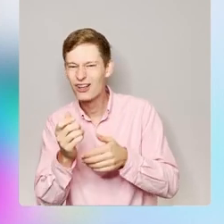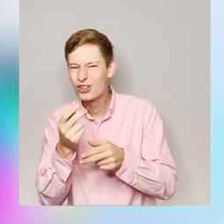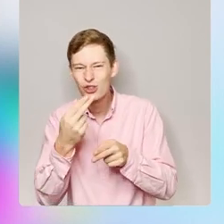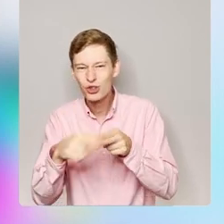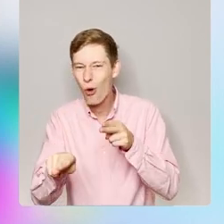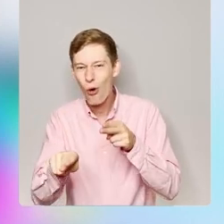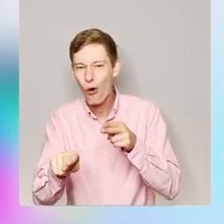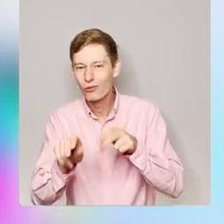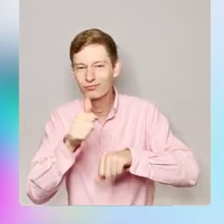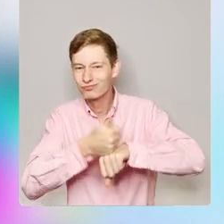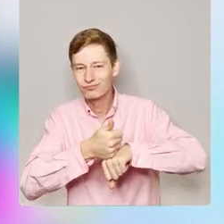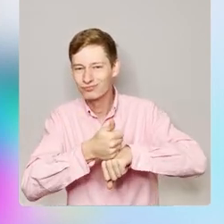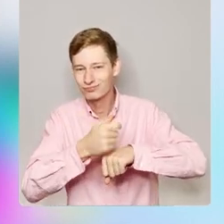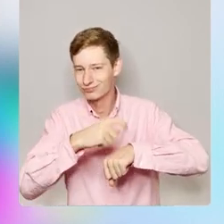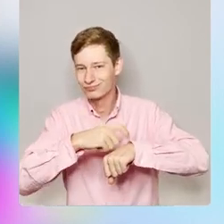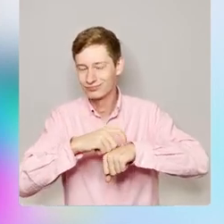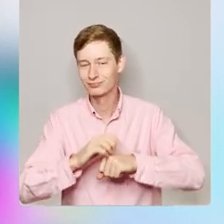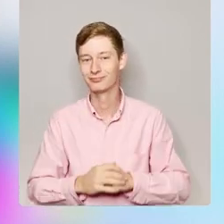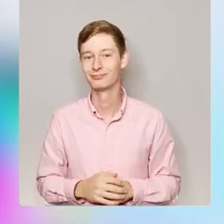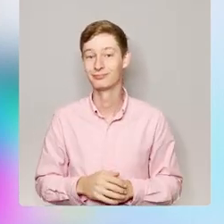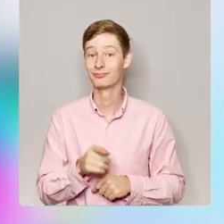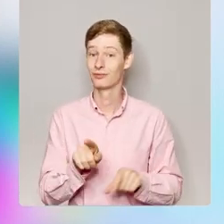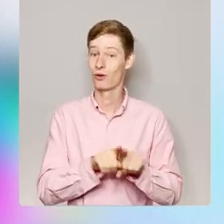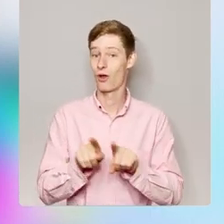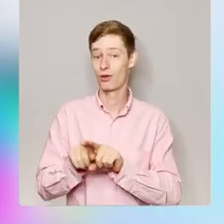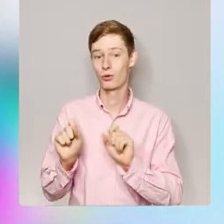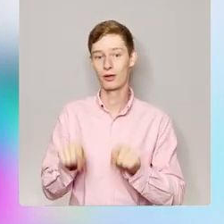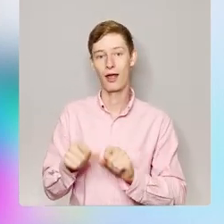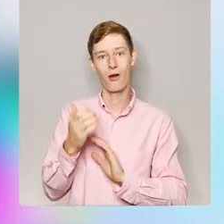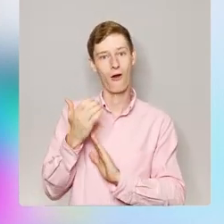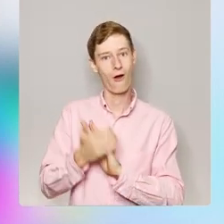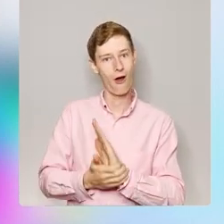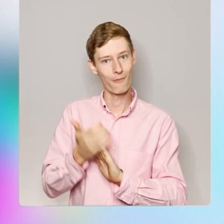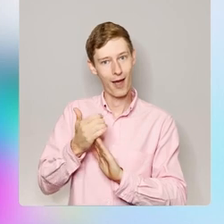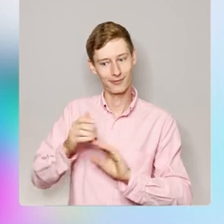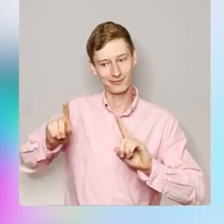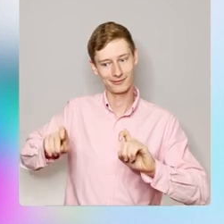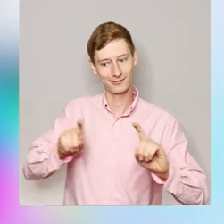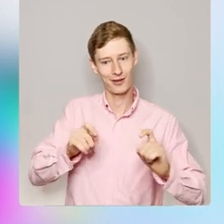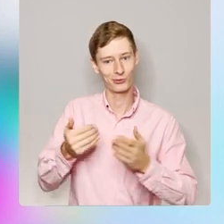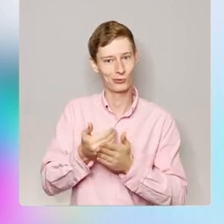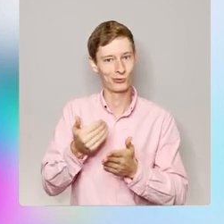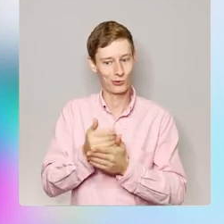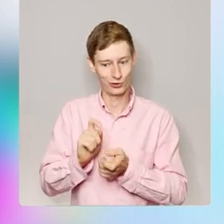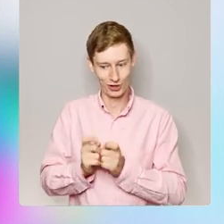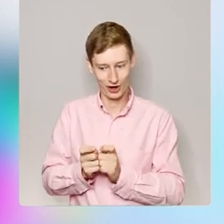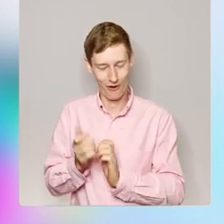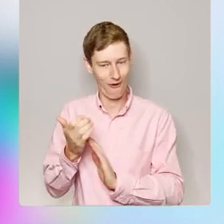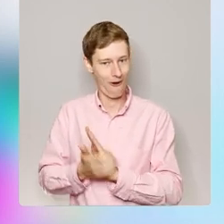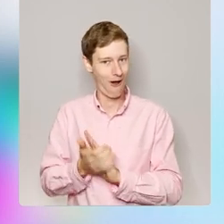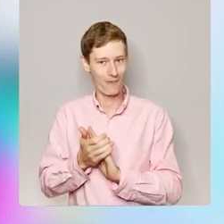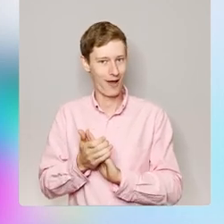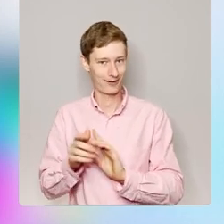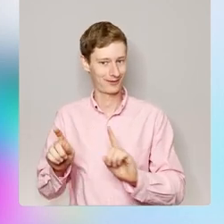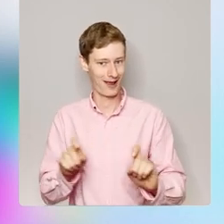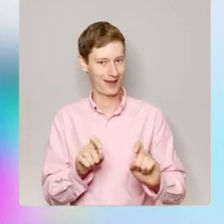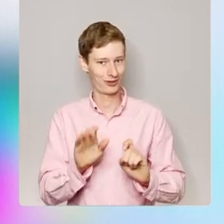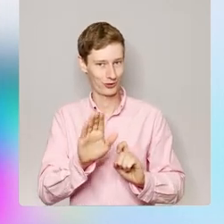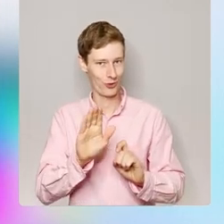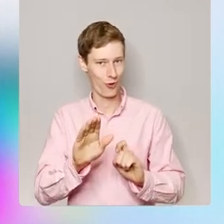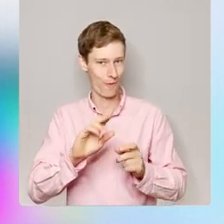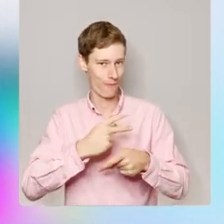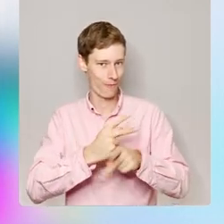up. You'll also now have an option to automatically test new changes to your product details